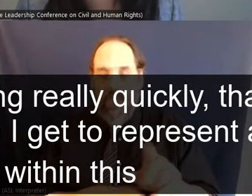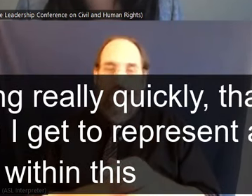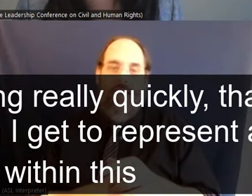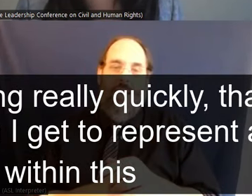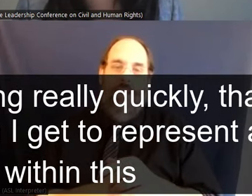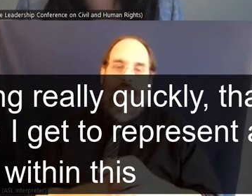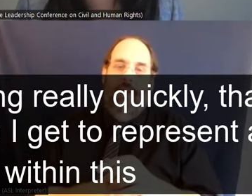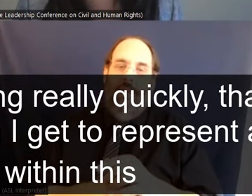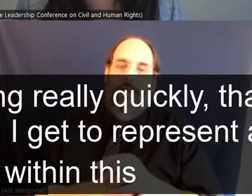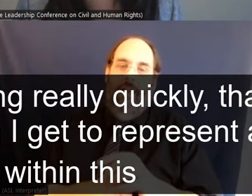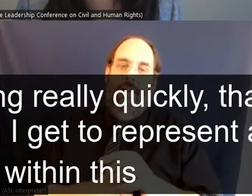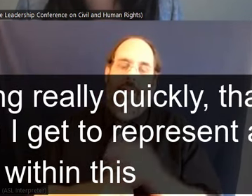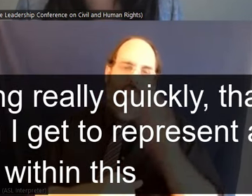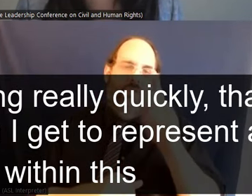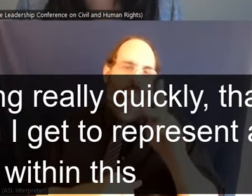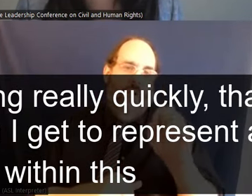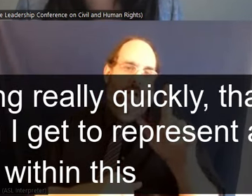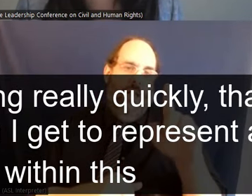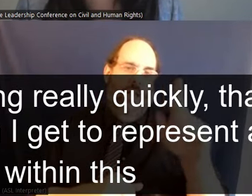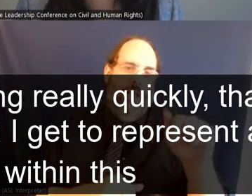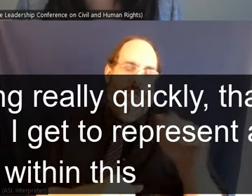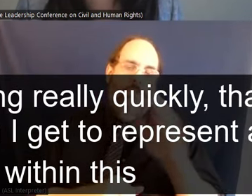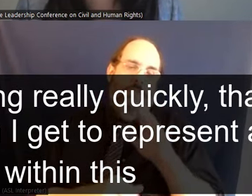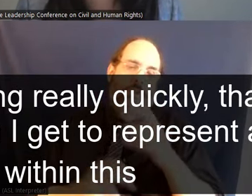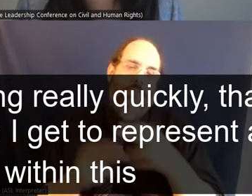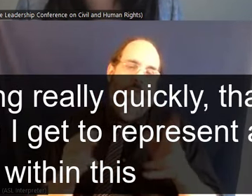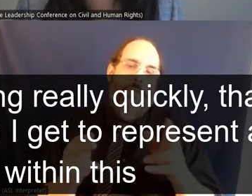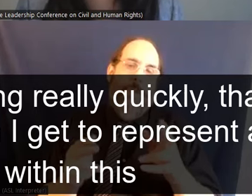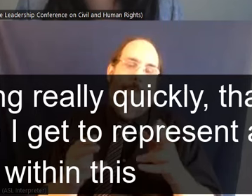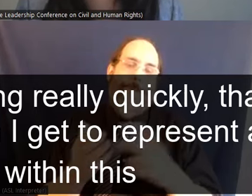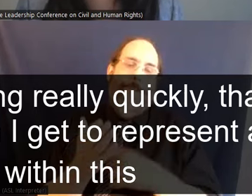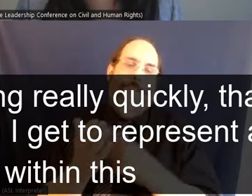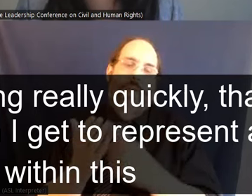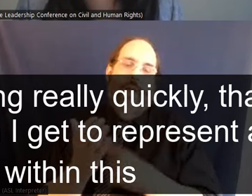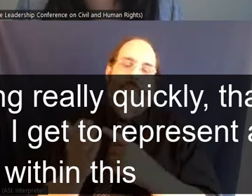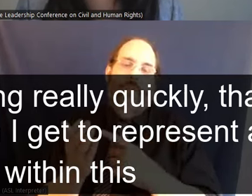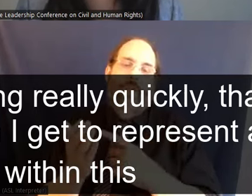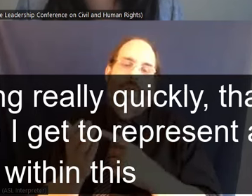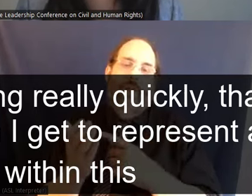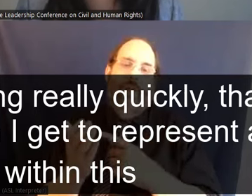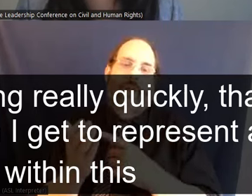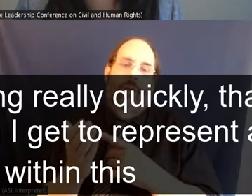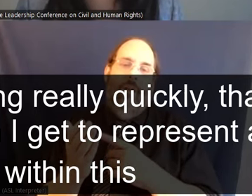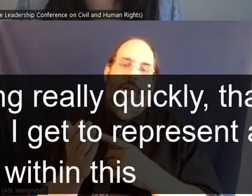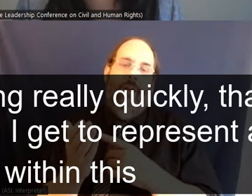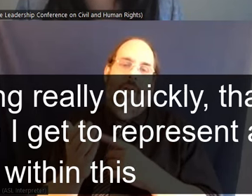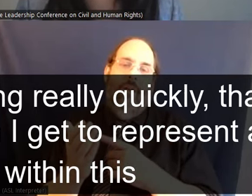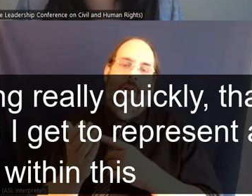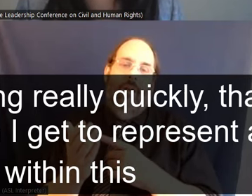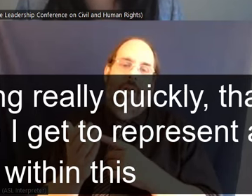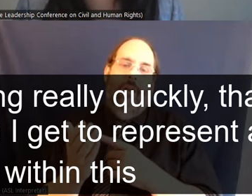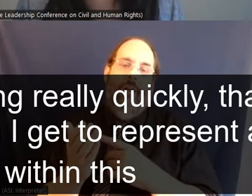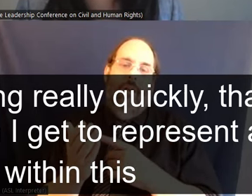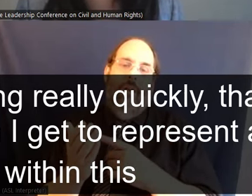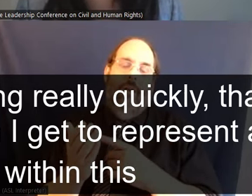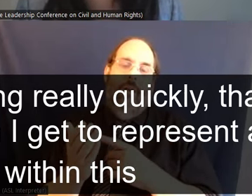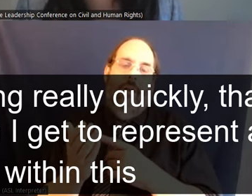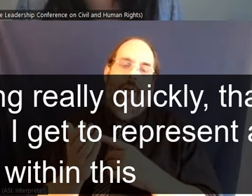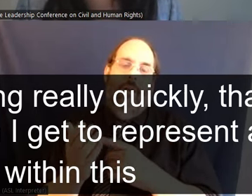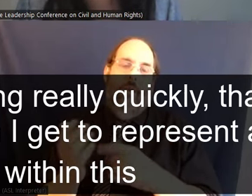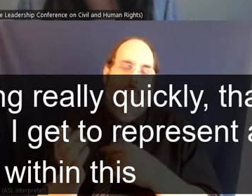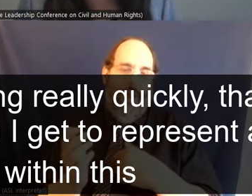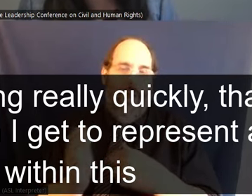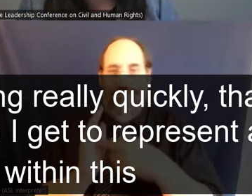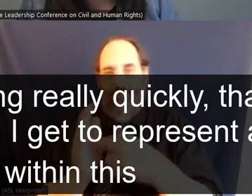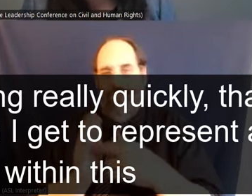I'll just say something really quickly of that sometimes, you know, what I get to represent